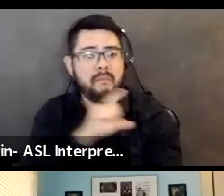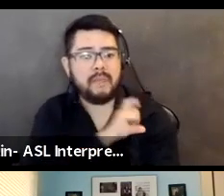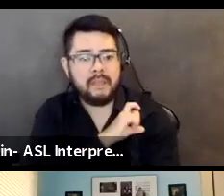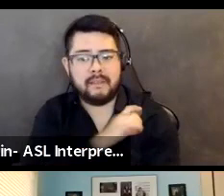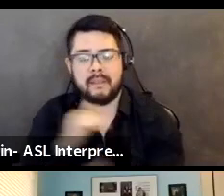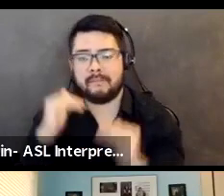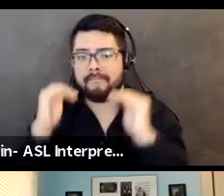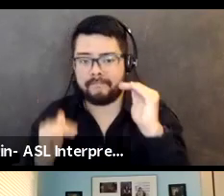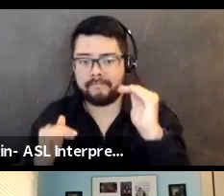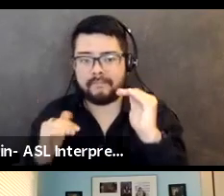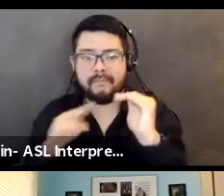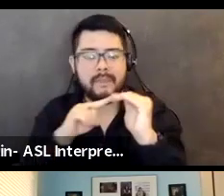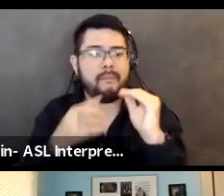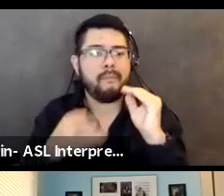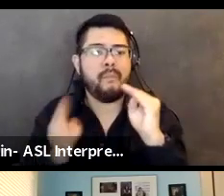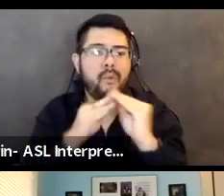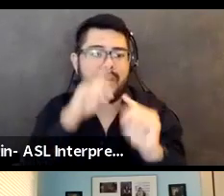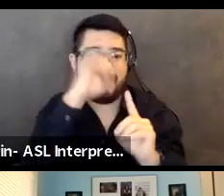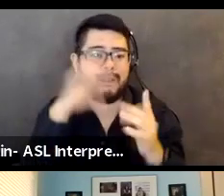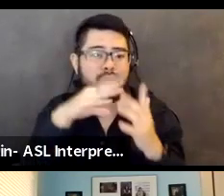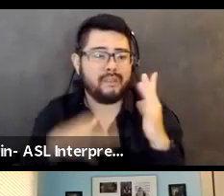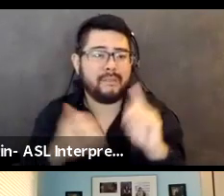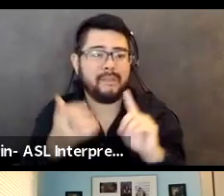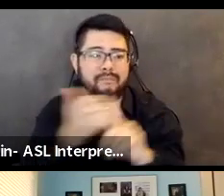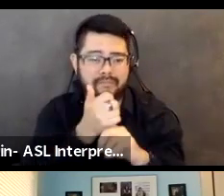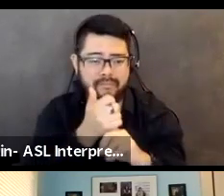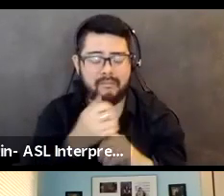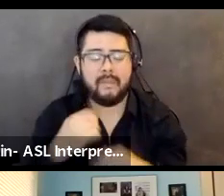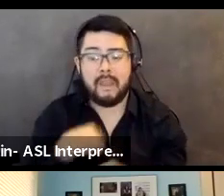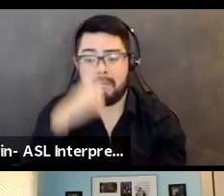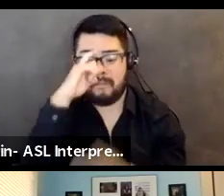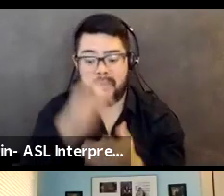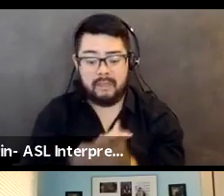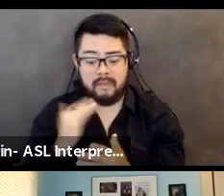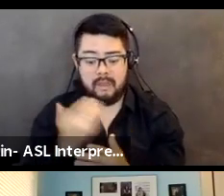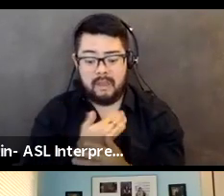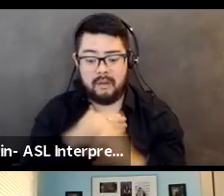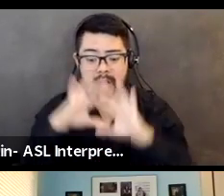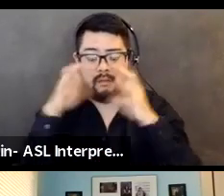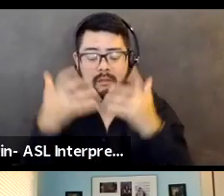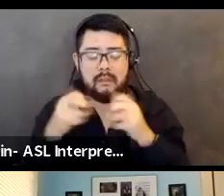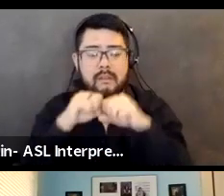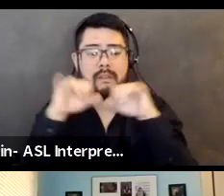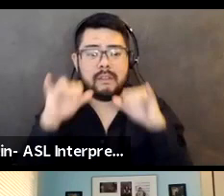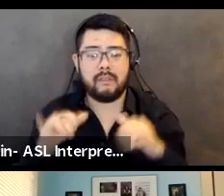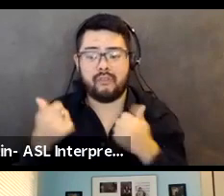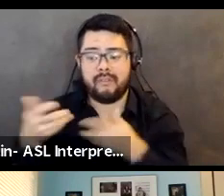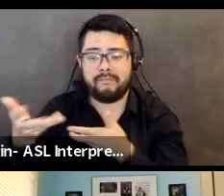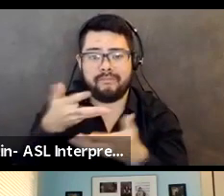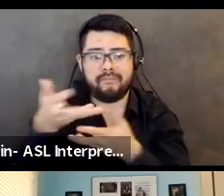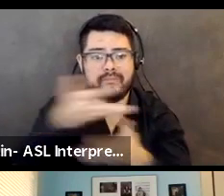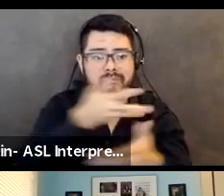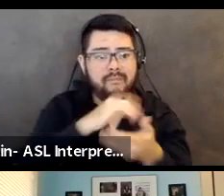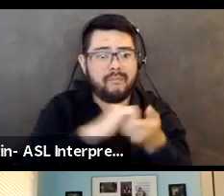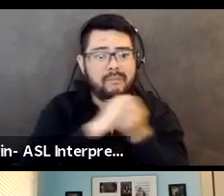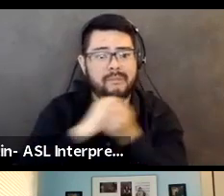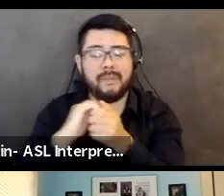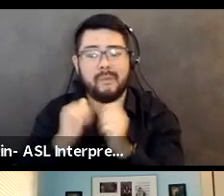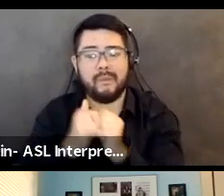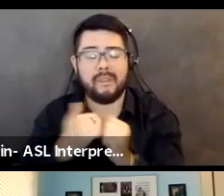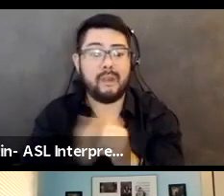harming black students and i believe it's our work as a system to collaborate with our students and families and communities to